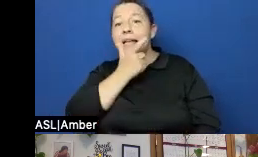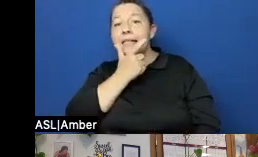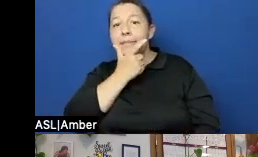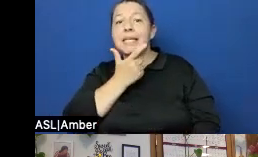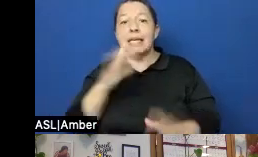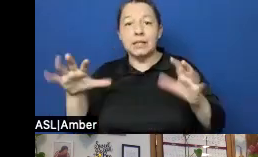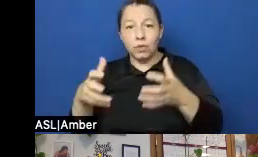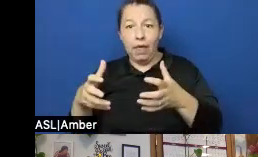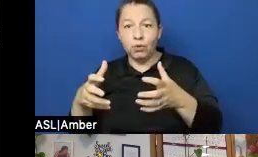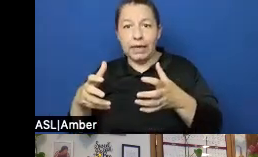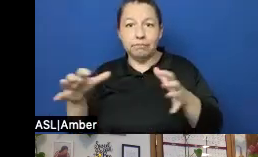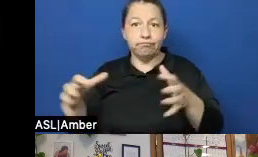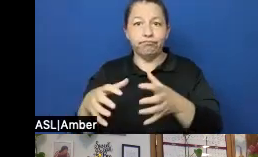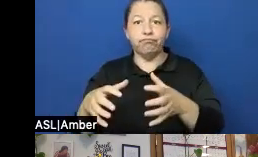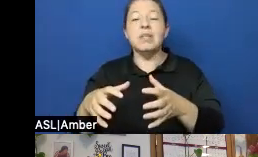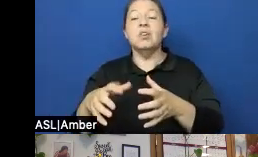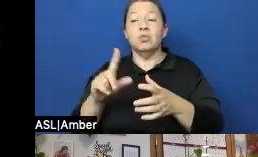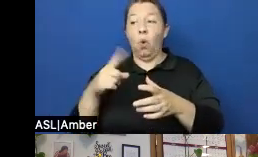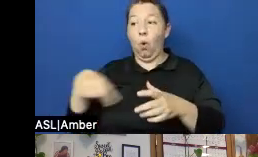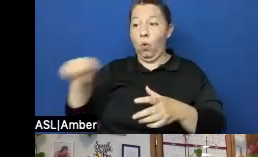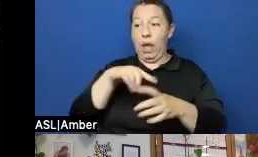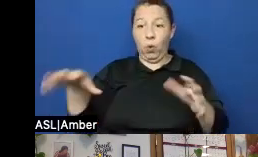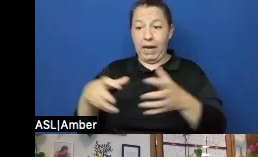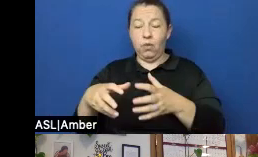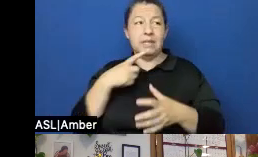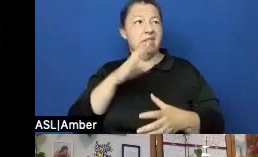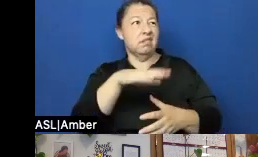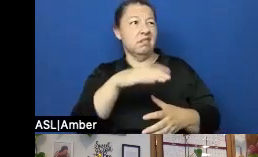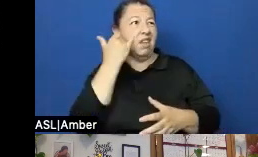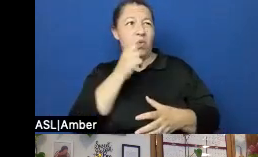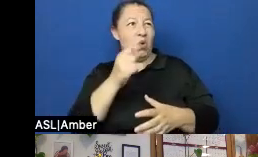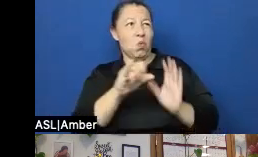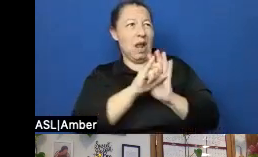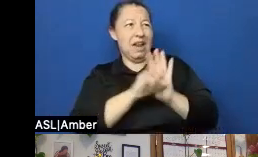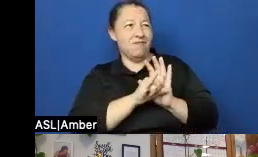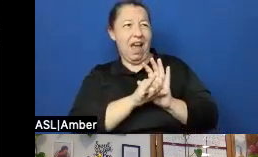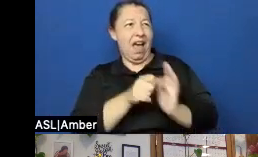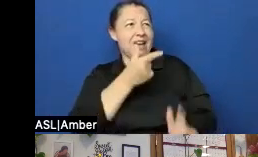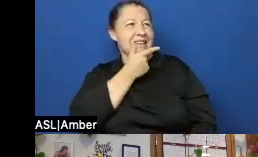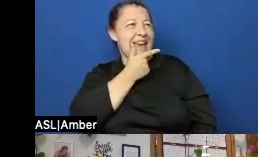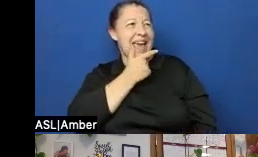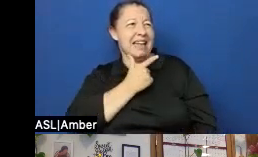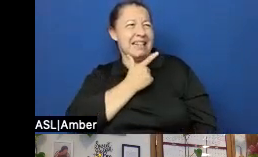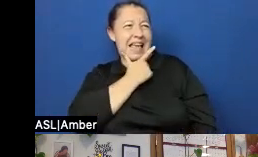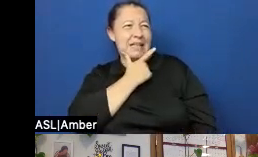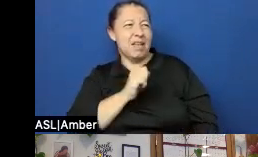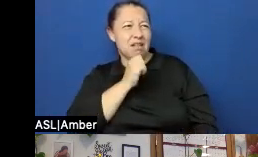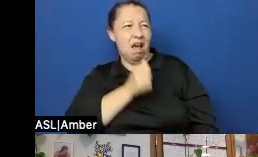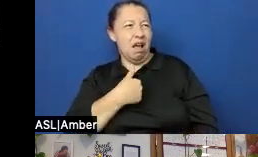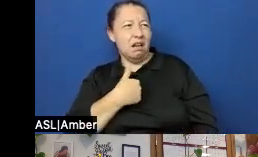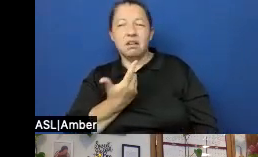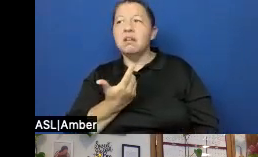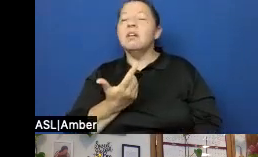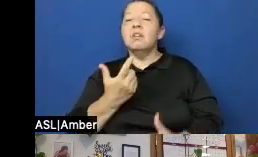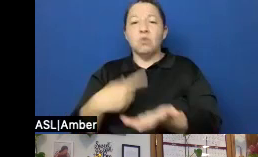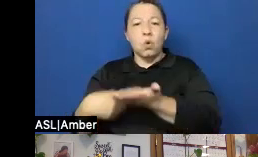they said, you know, what if we don't identify as gay or identify as lesbian? And so they had a conversation